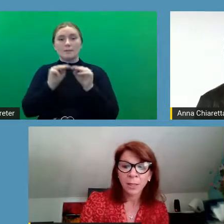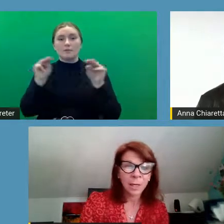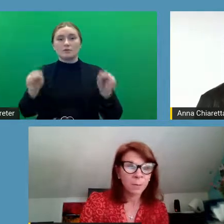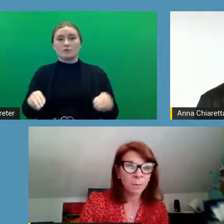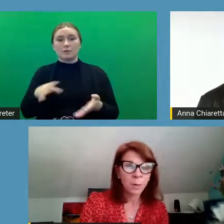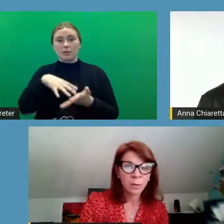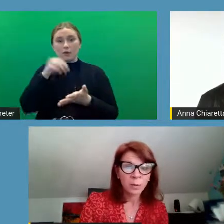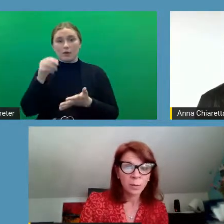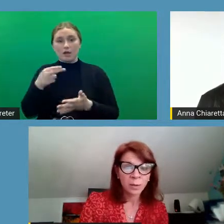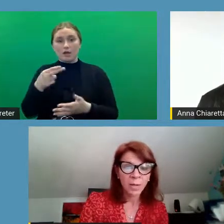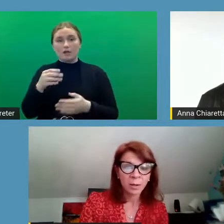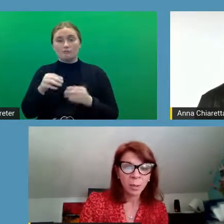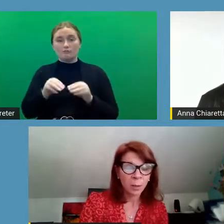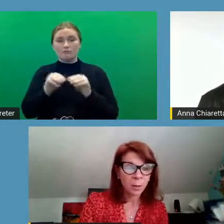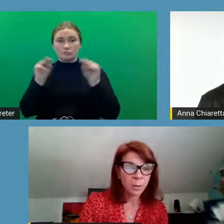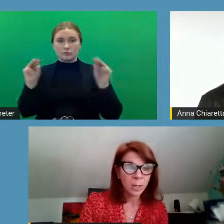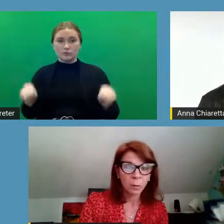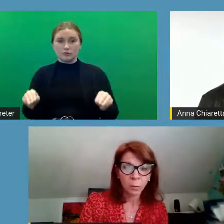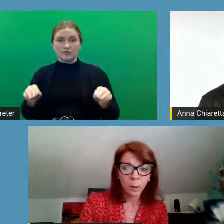which is, again,